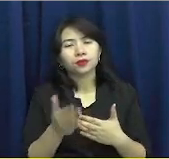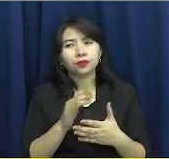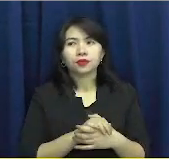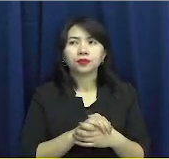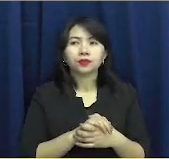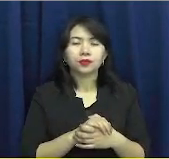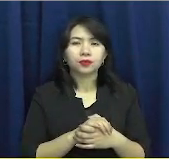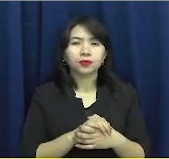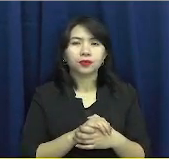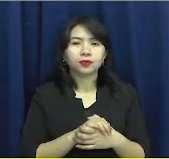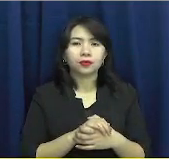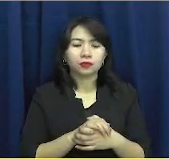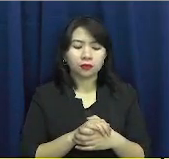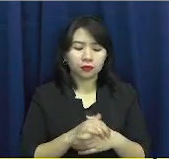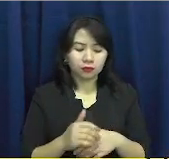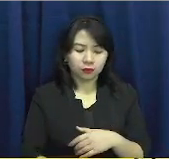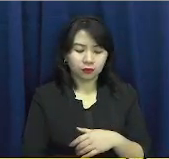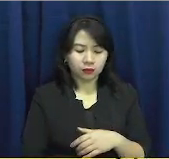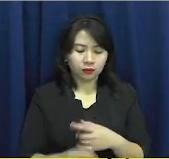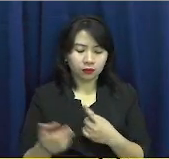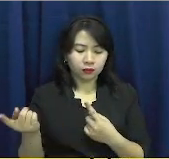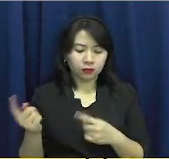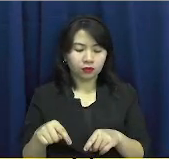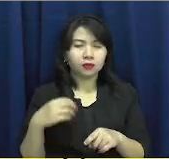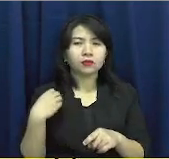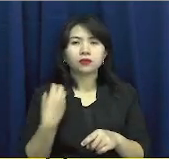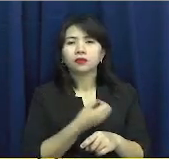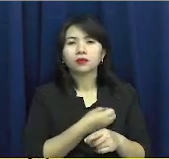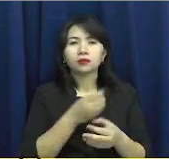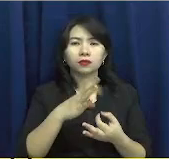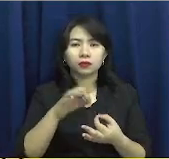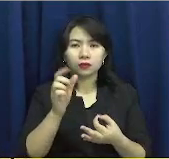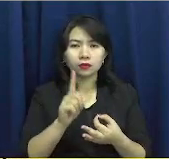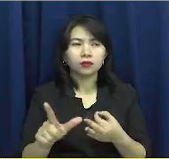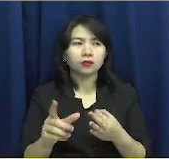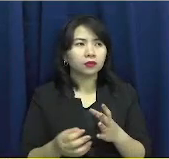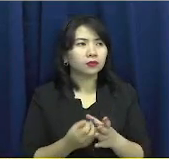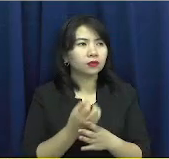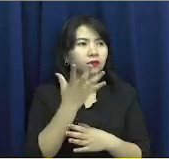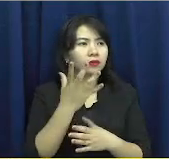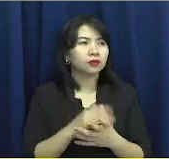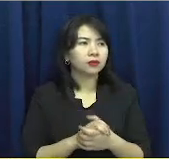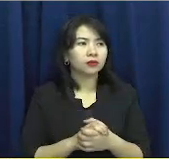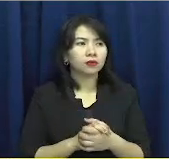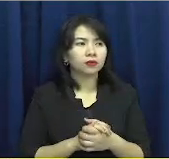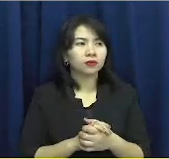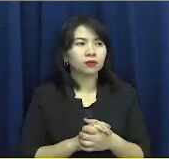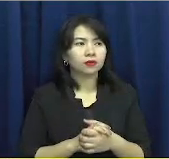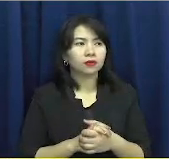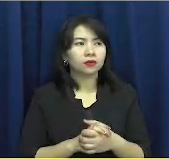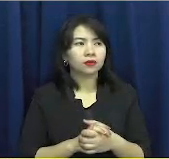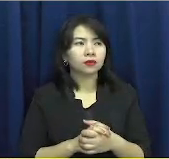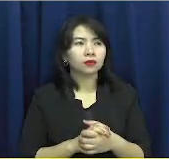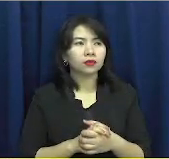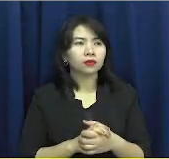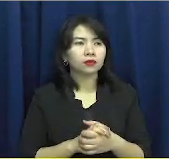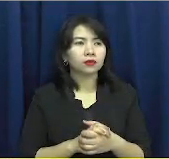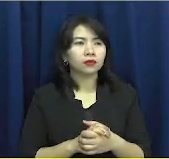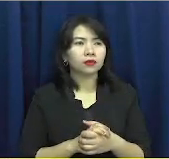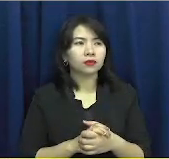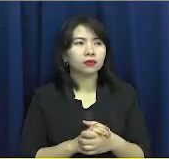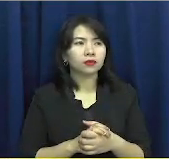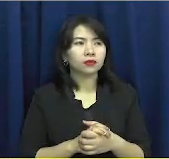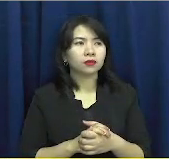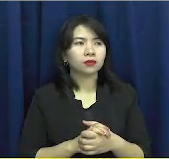maturity comes our spiritual spiritual growth. You see, from doctrinal maturity comes our